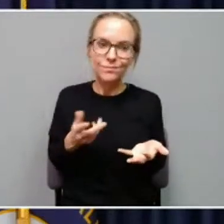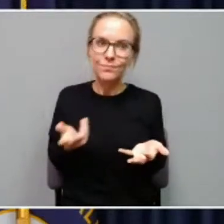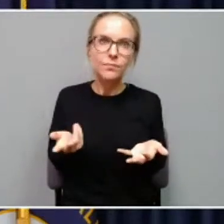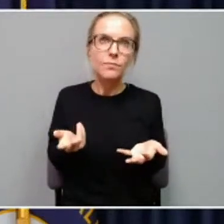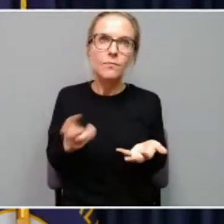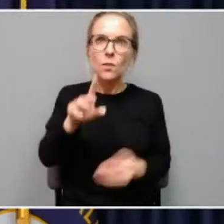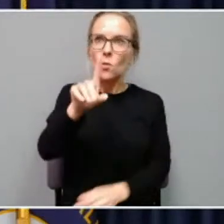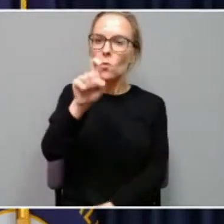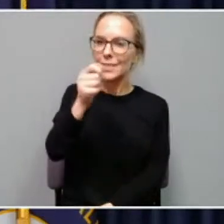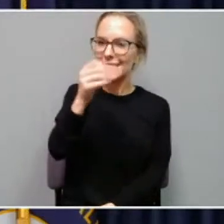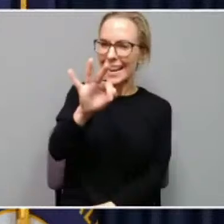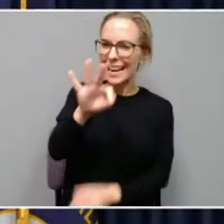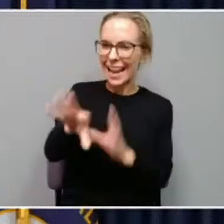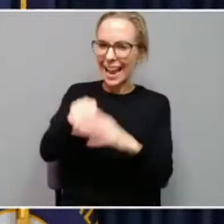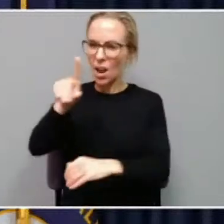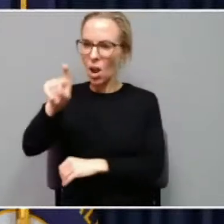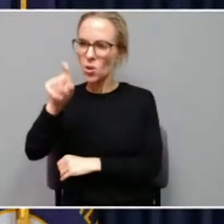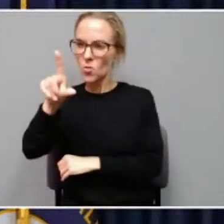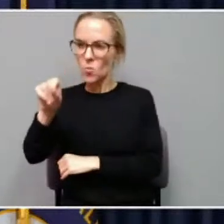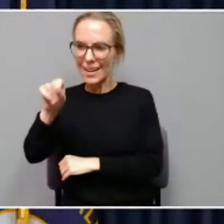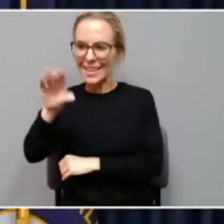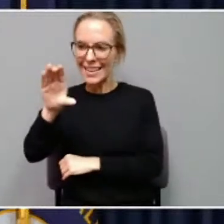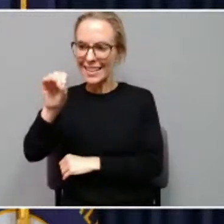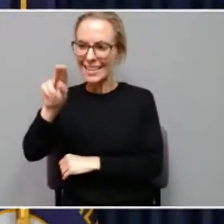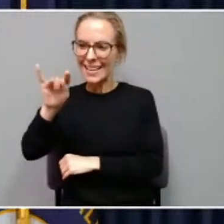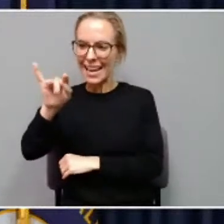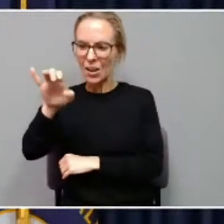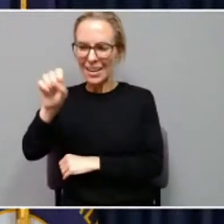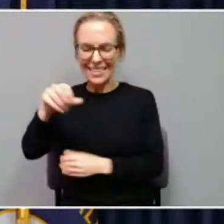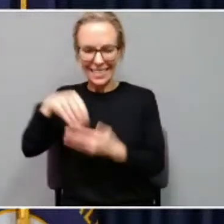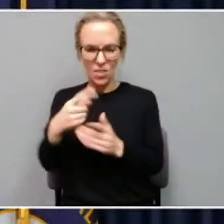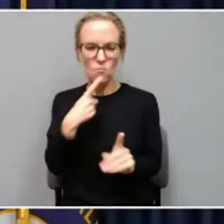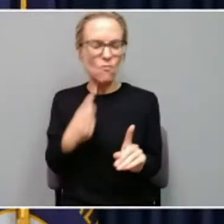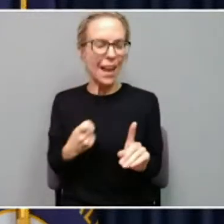119 out of 120 counties are in red.